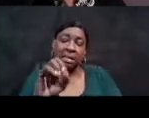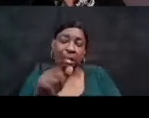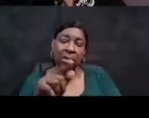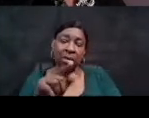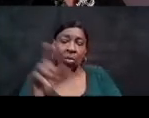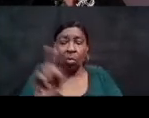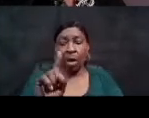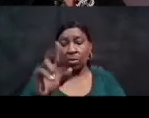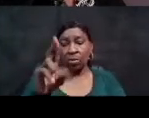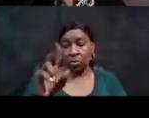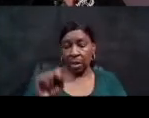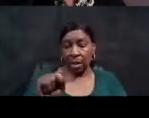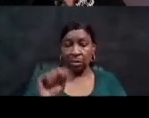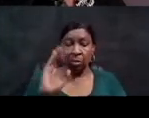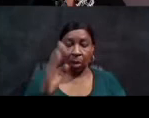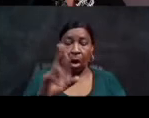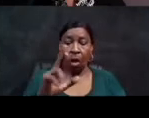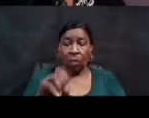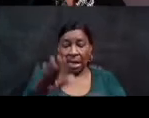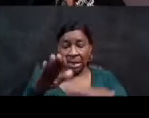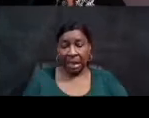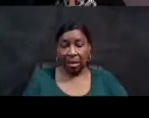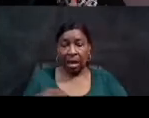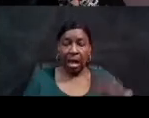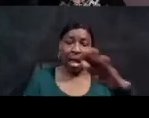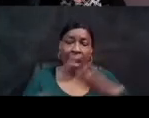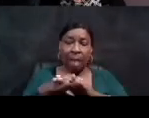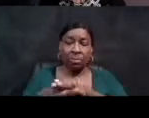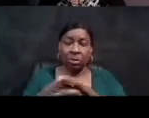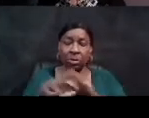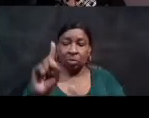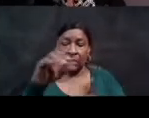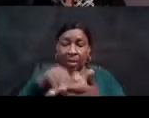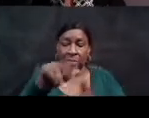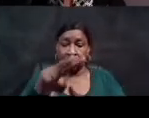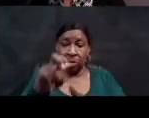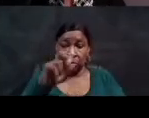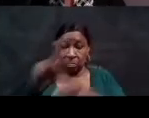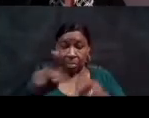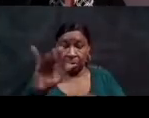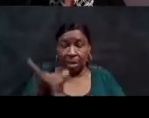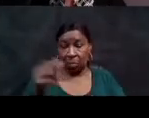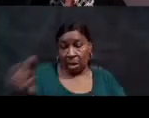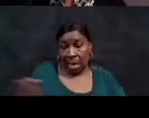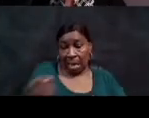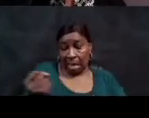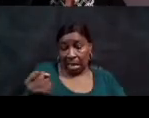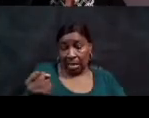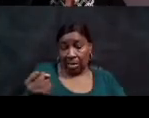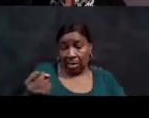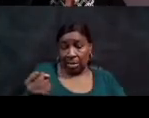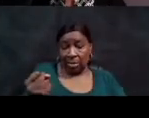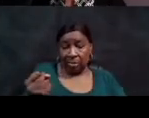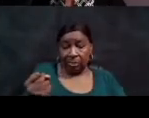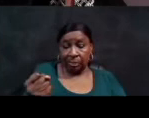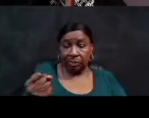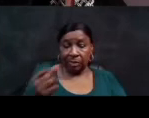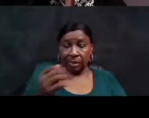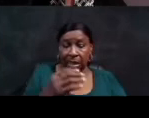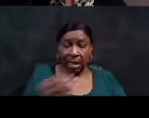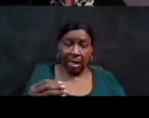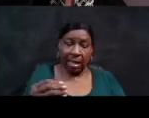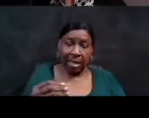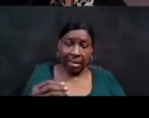United States would resettle up to 1,200 people who had been detained on Manus and Nauru, and